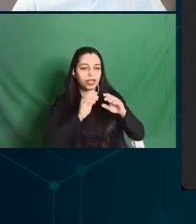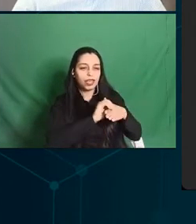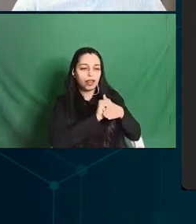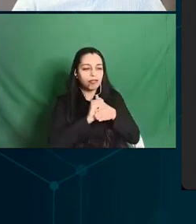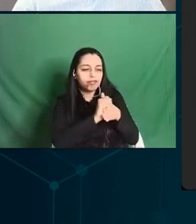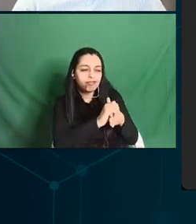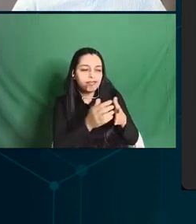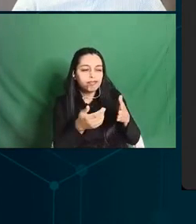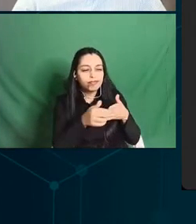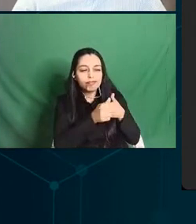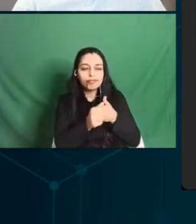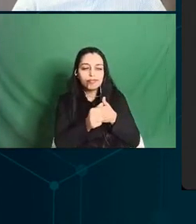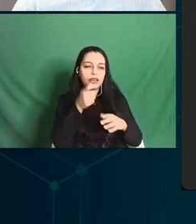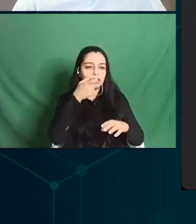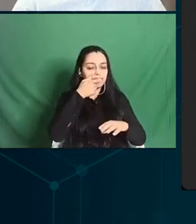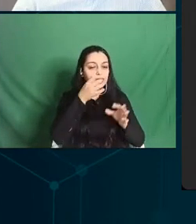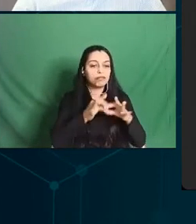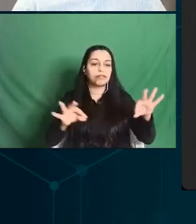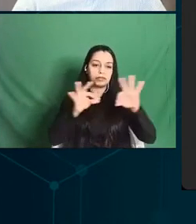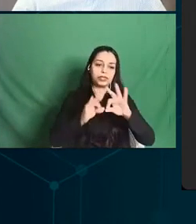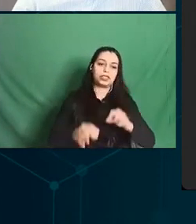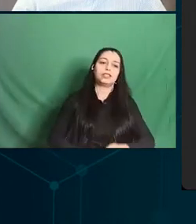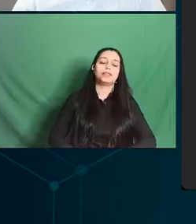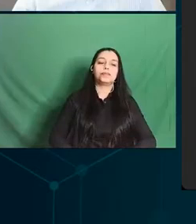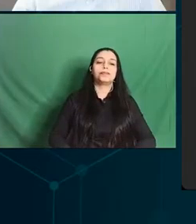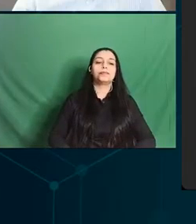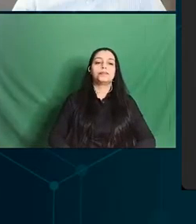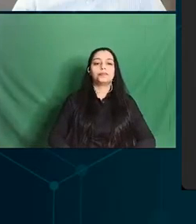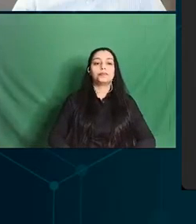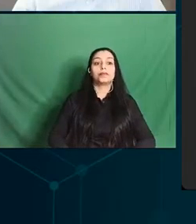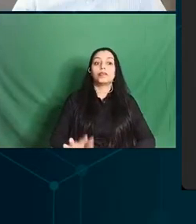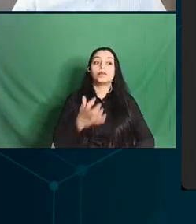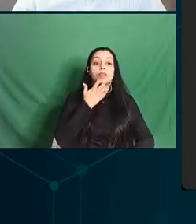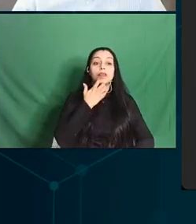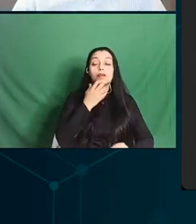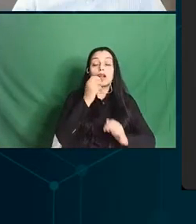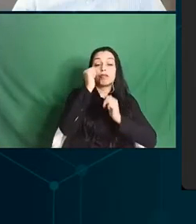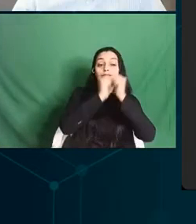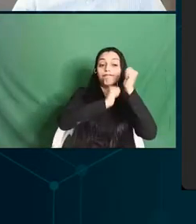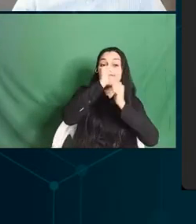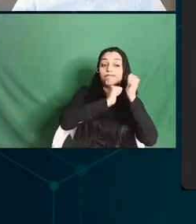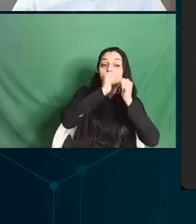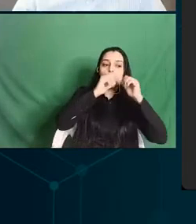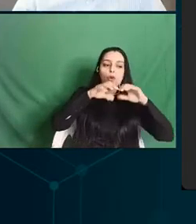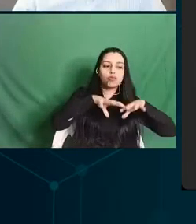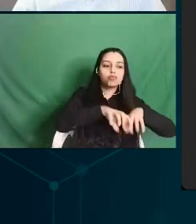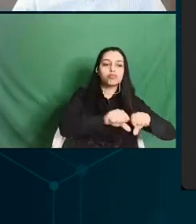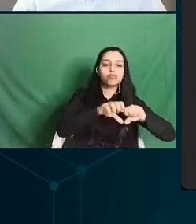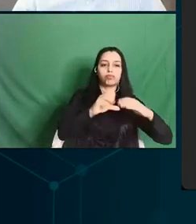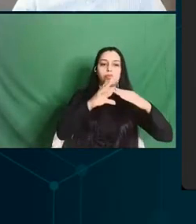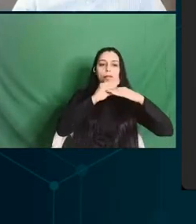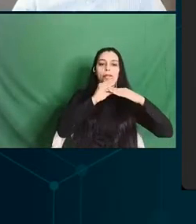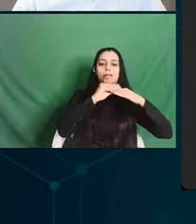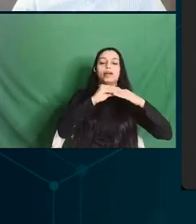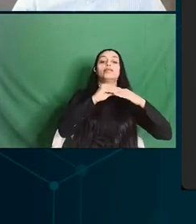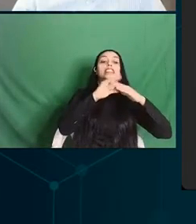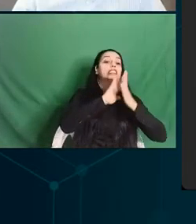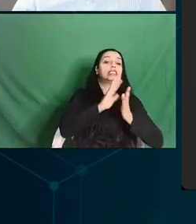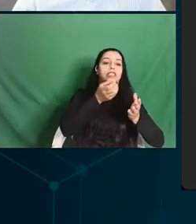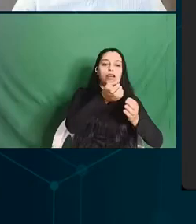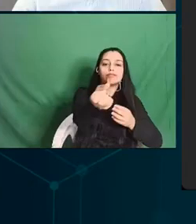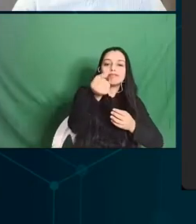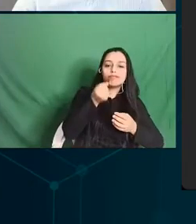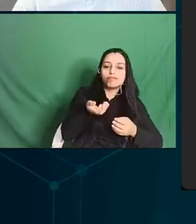if the bread was good or not. Was it baked properly? What did people prefer? And they learned a